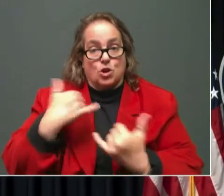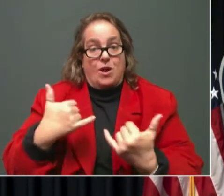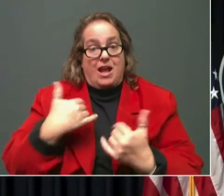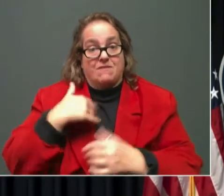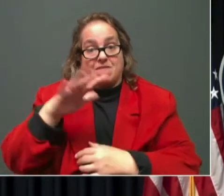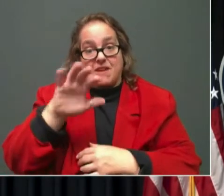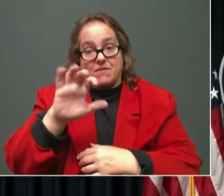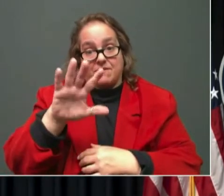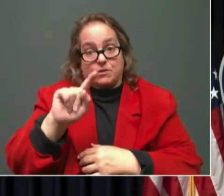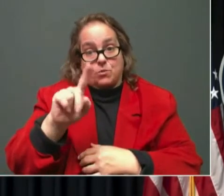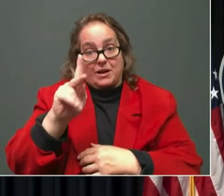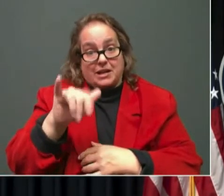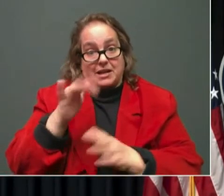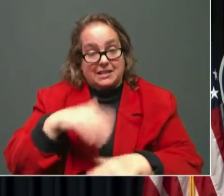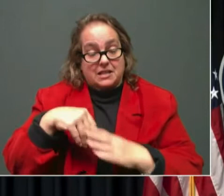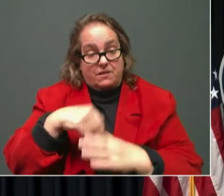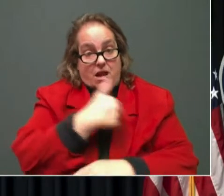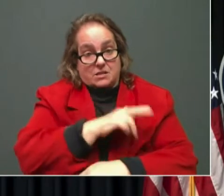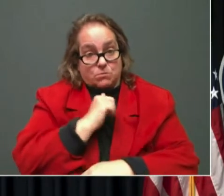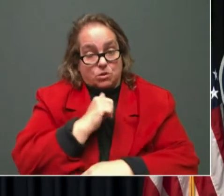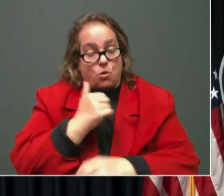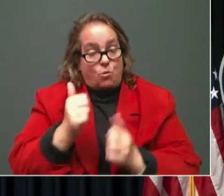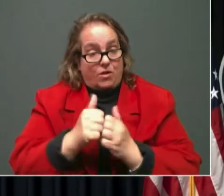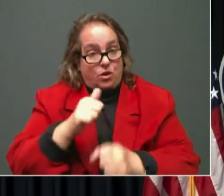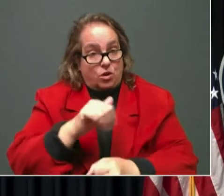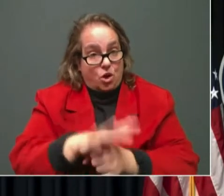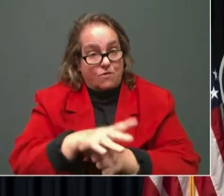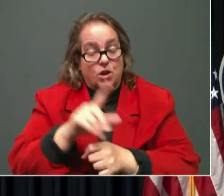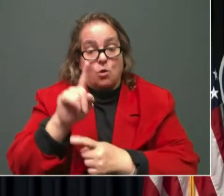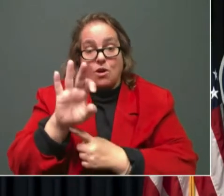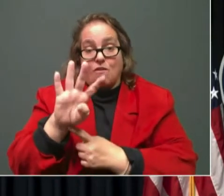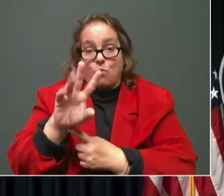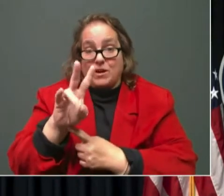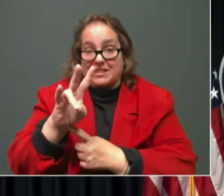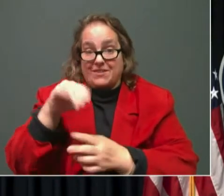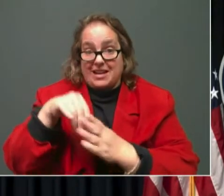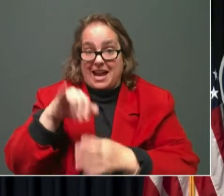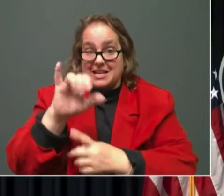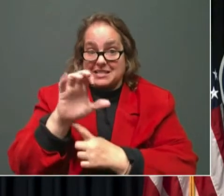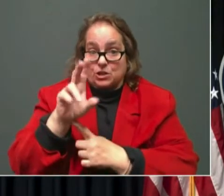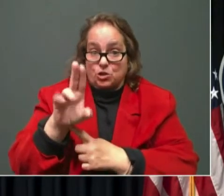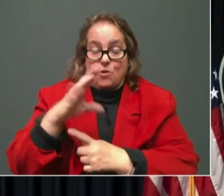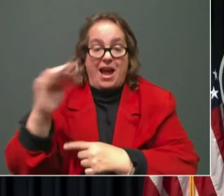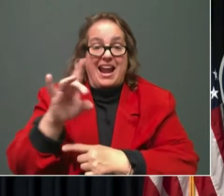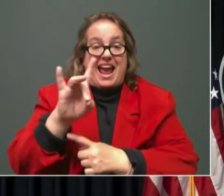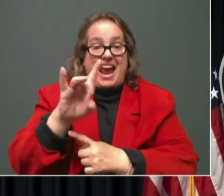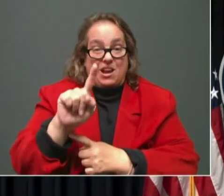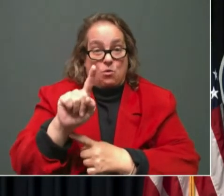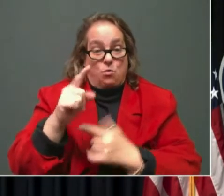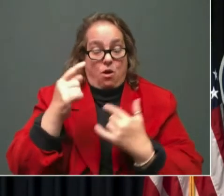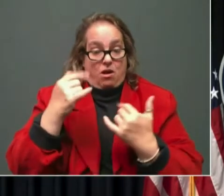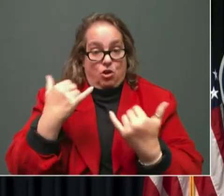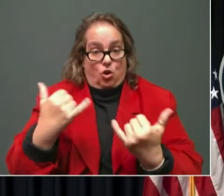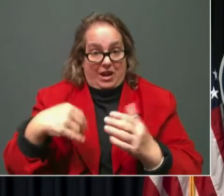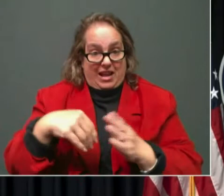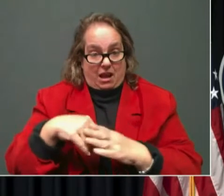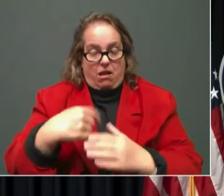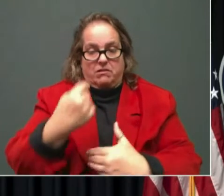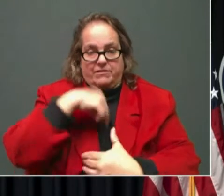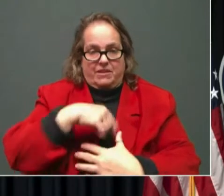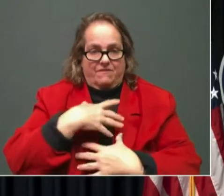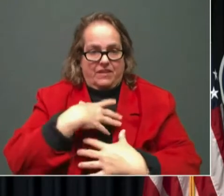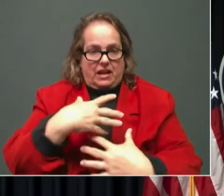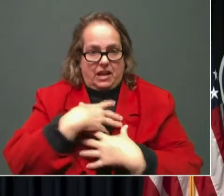the hospital due to COVID, 147 in the ICU, and 81 currently on a ventilator. Now, we did